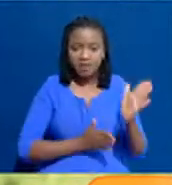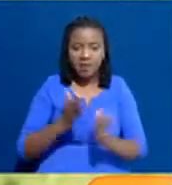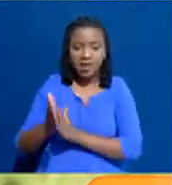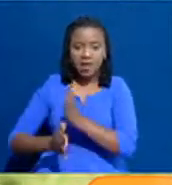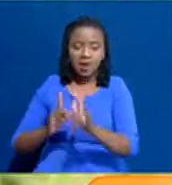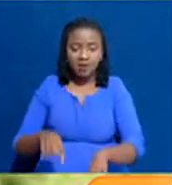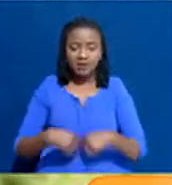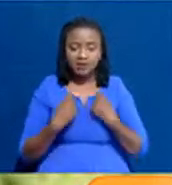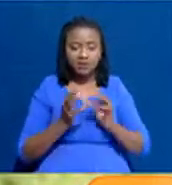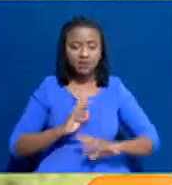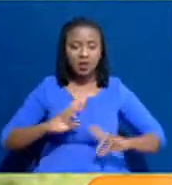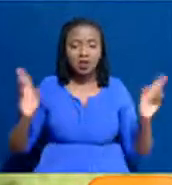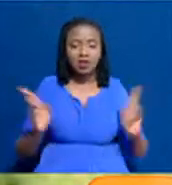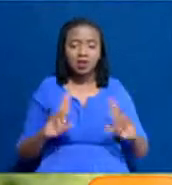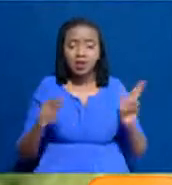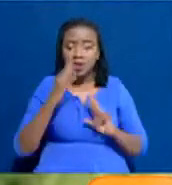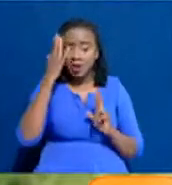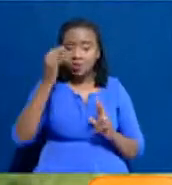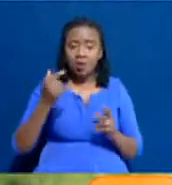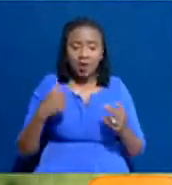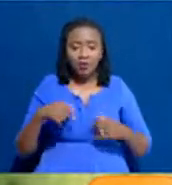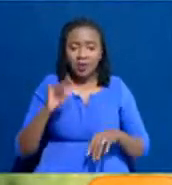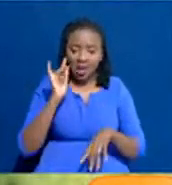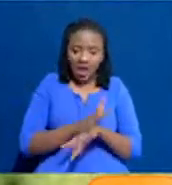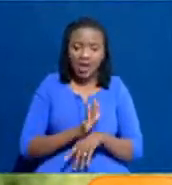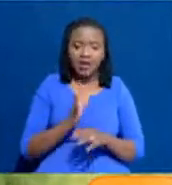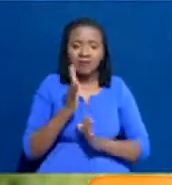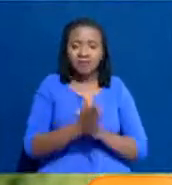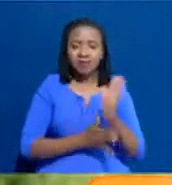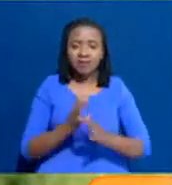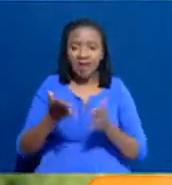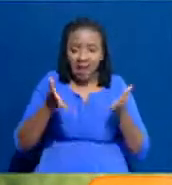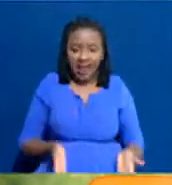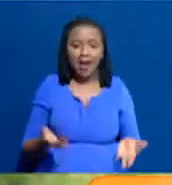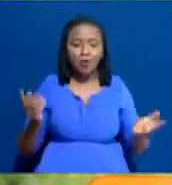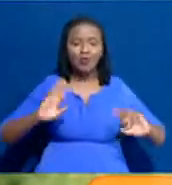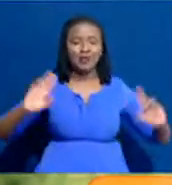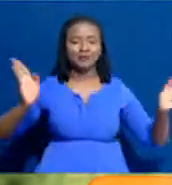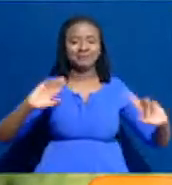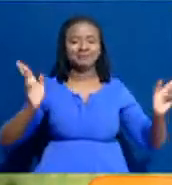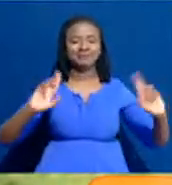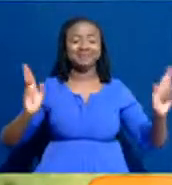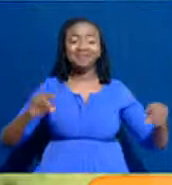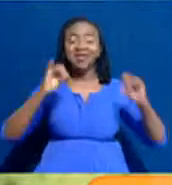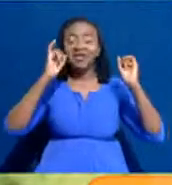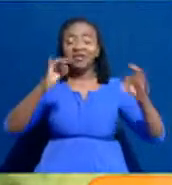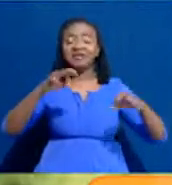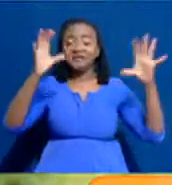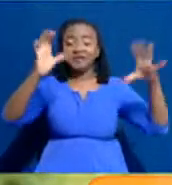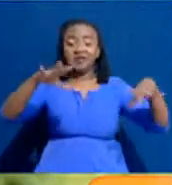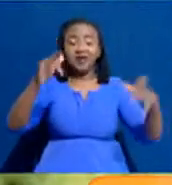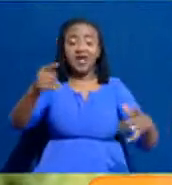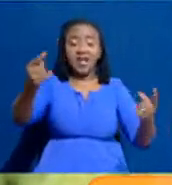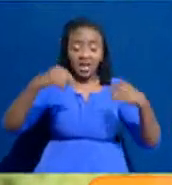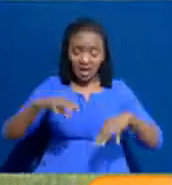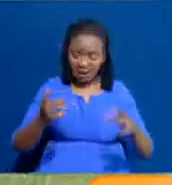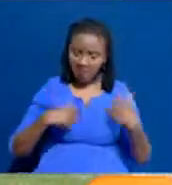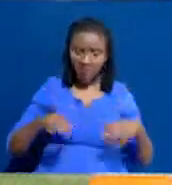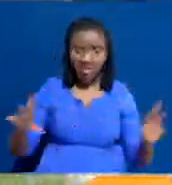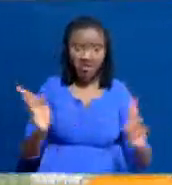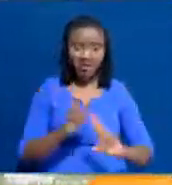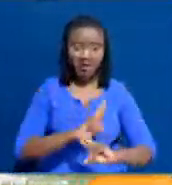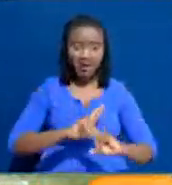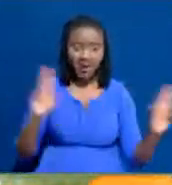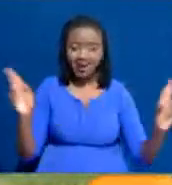Kwa sababu tuko katika early preparation. Now we are prepared. Even if the rain comes, we are ready. The